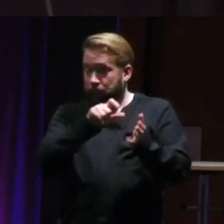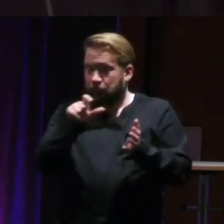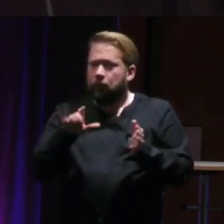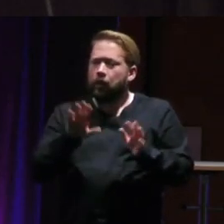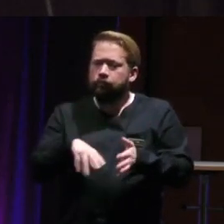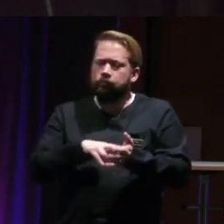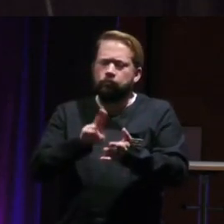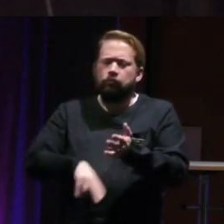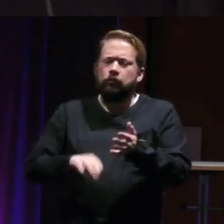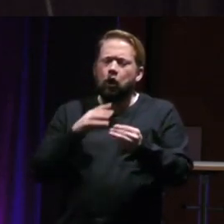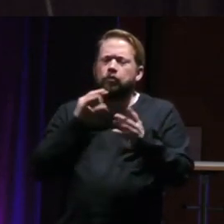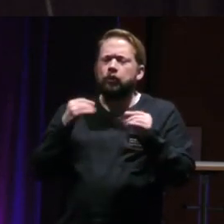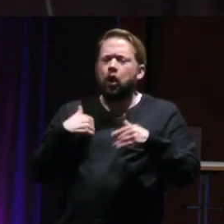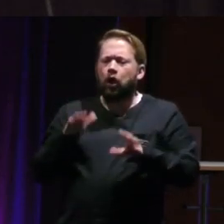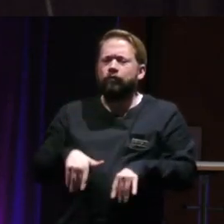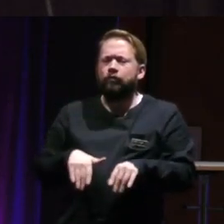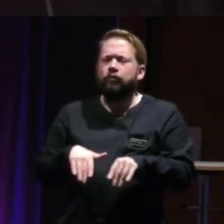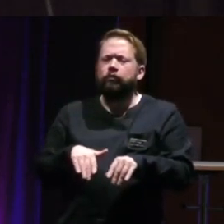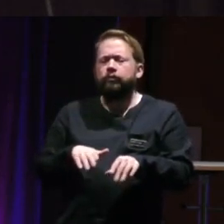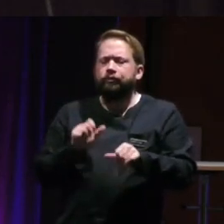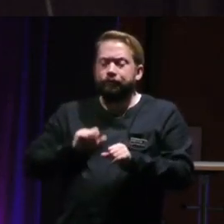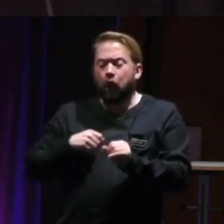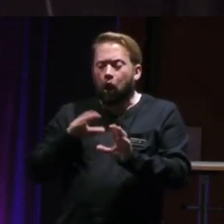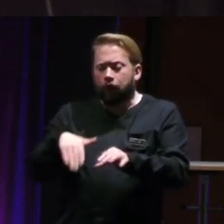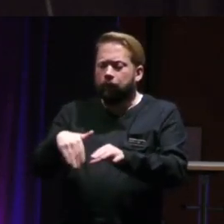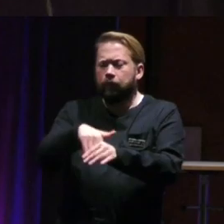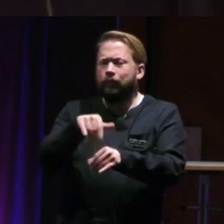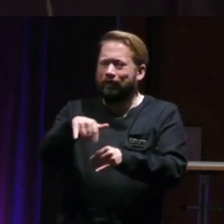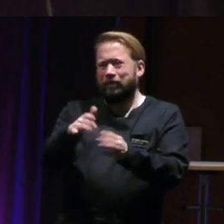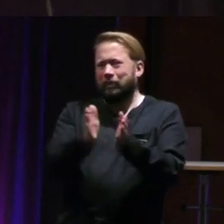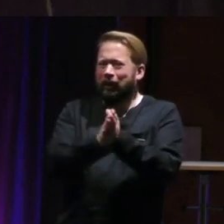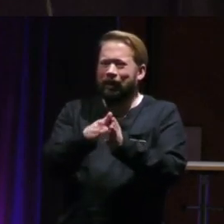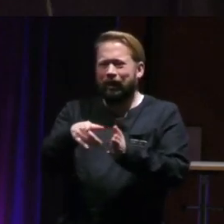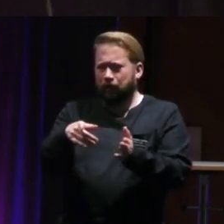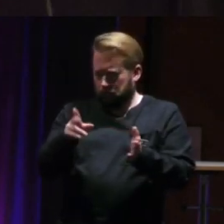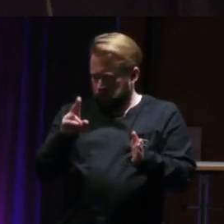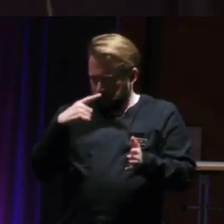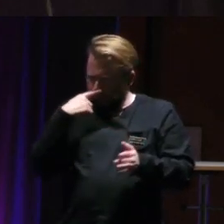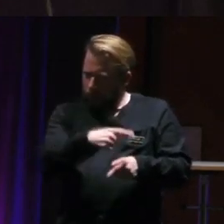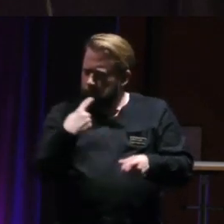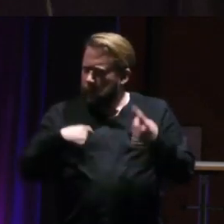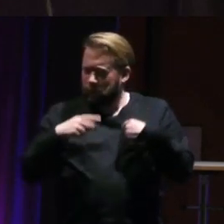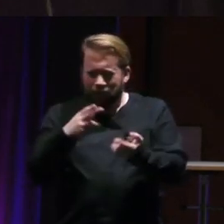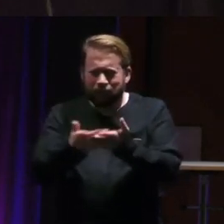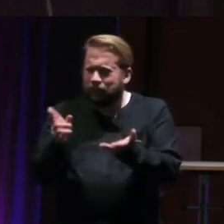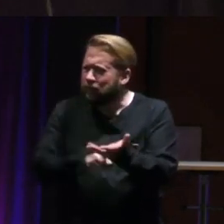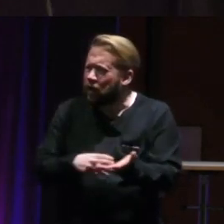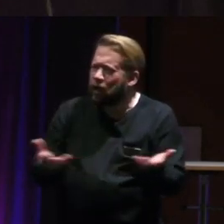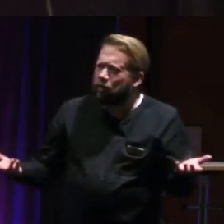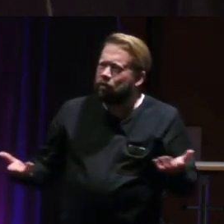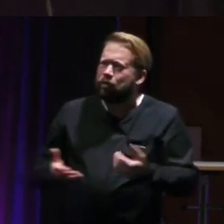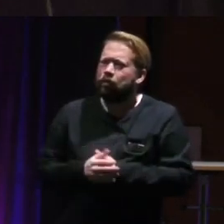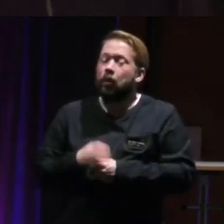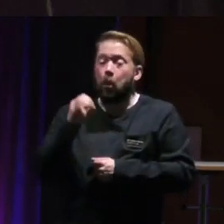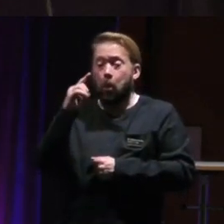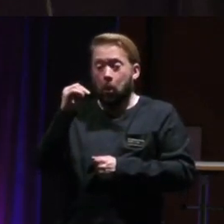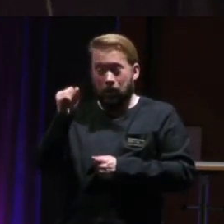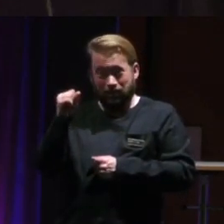true because these people were tortured, and like Oleg Sentsov, about whom I will